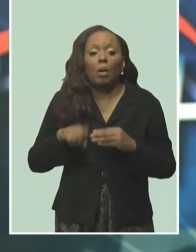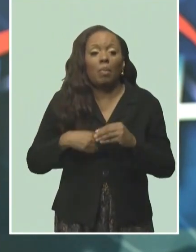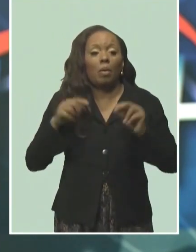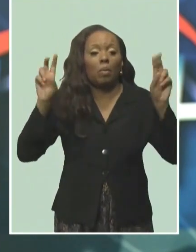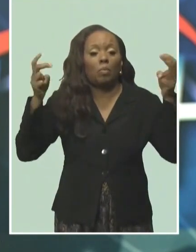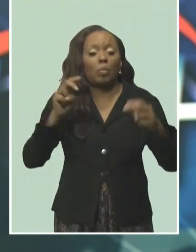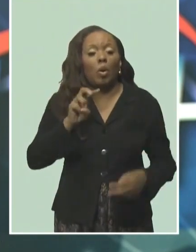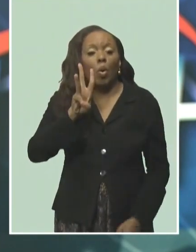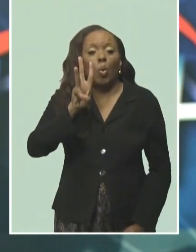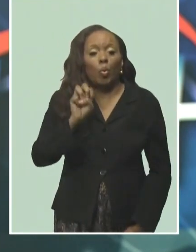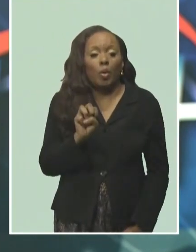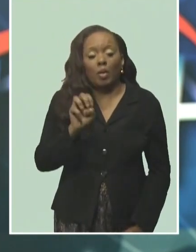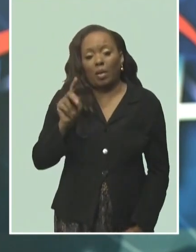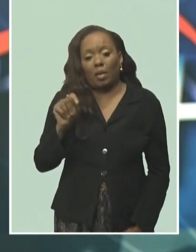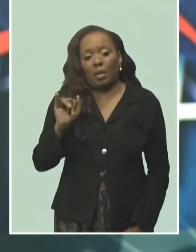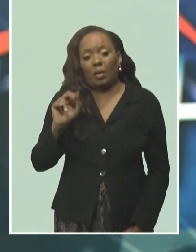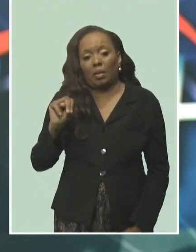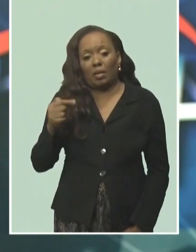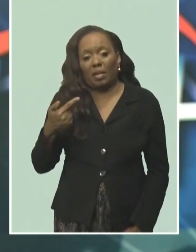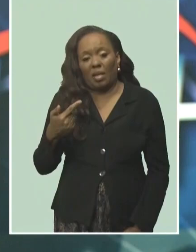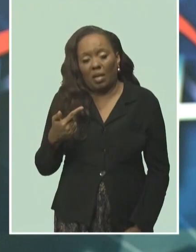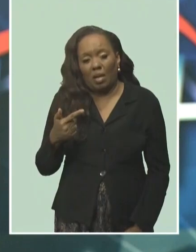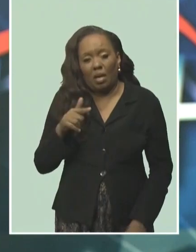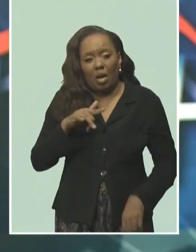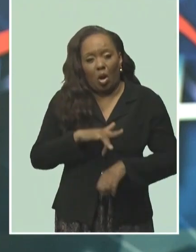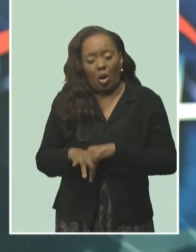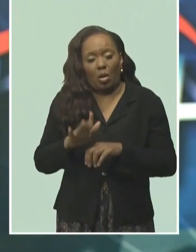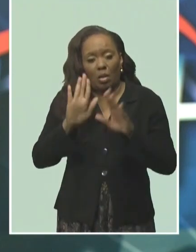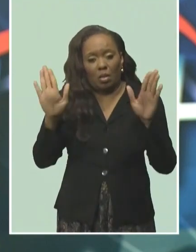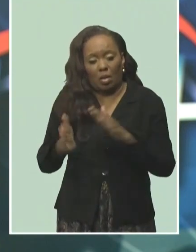Thing Juve in the wee hours of Sunday morning.